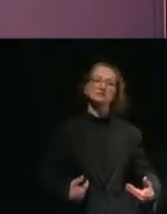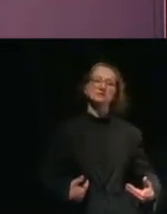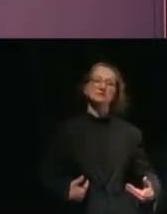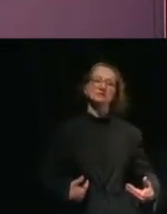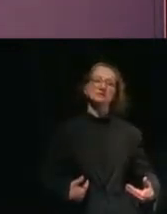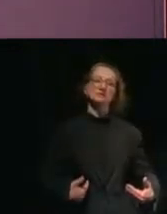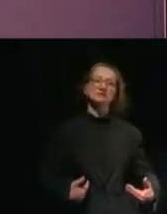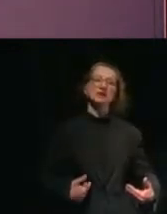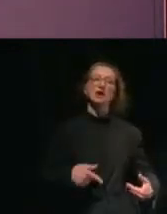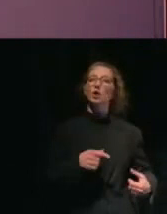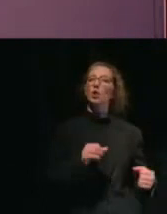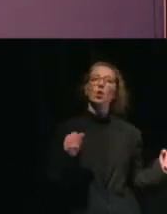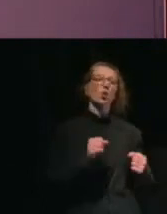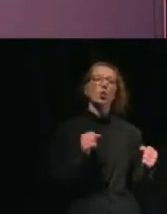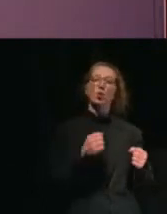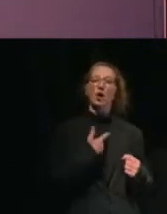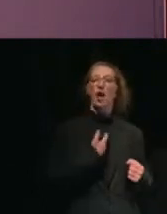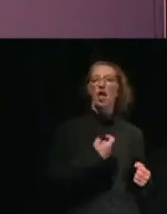the carefree,